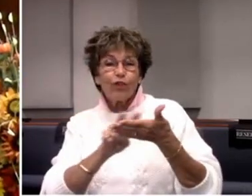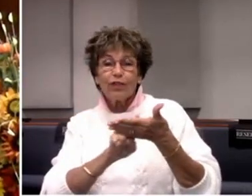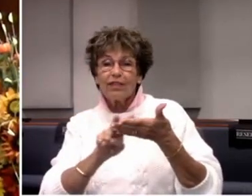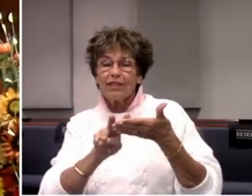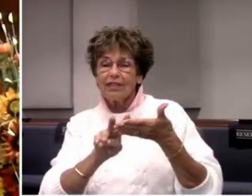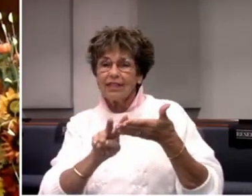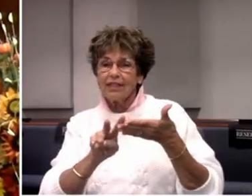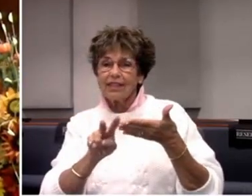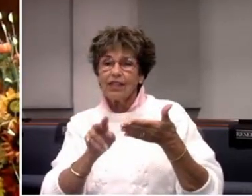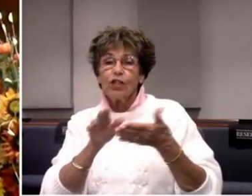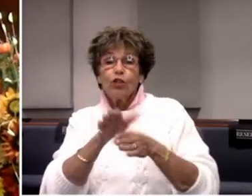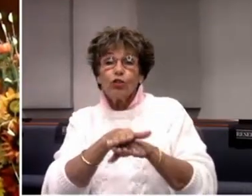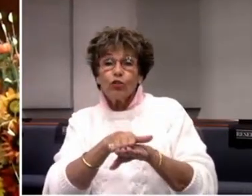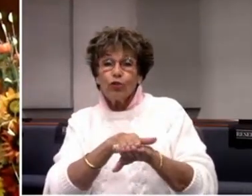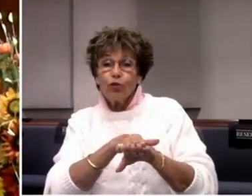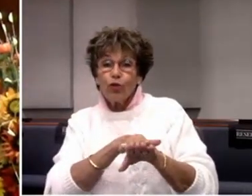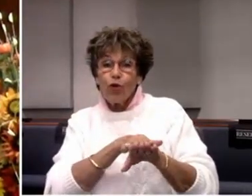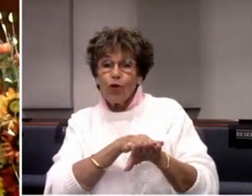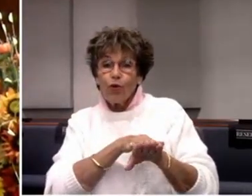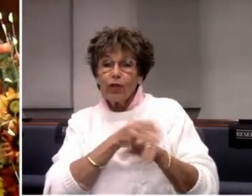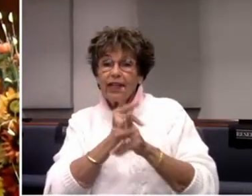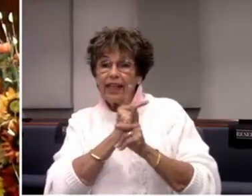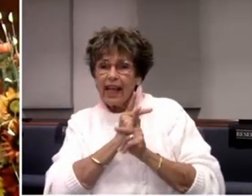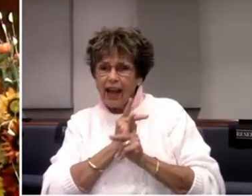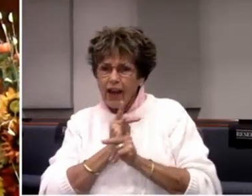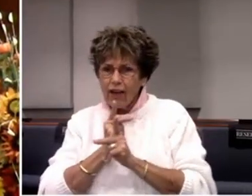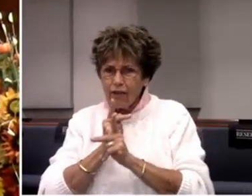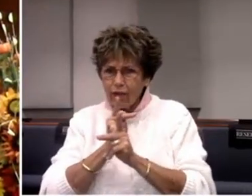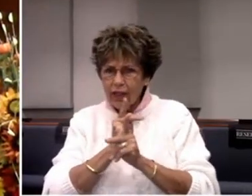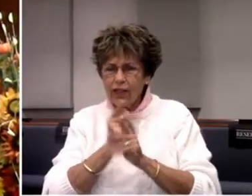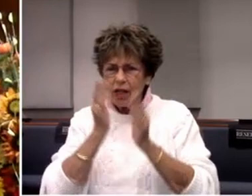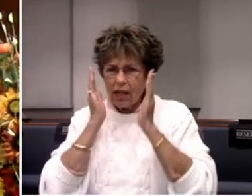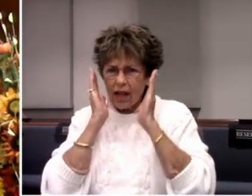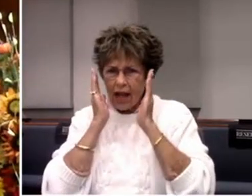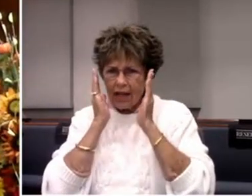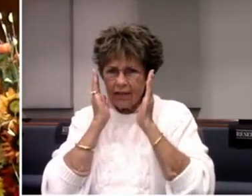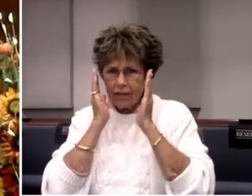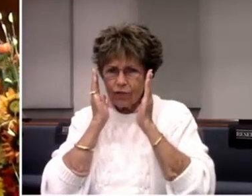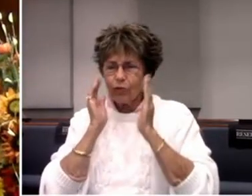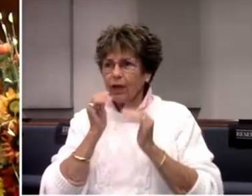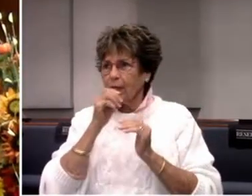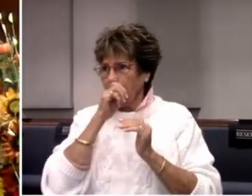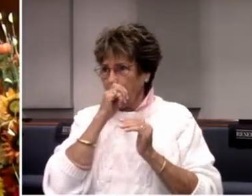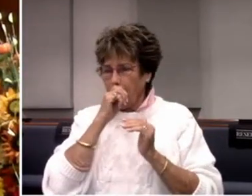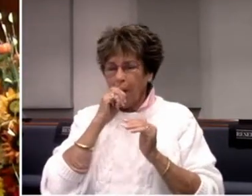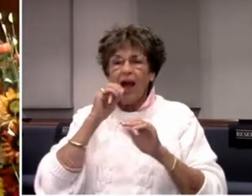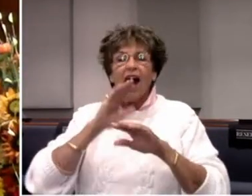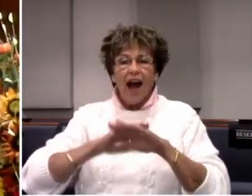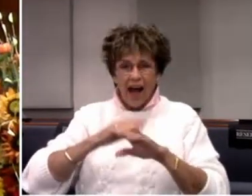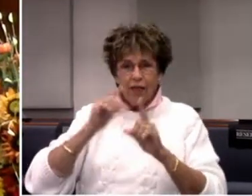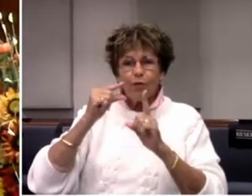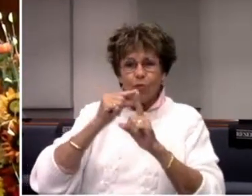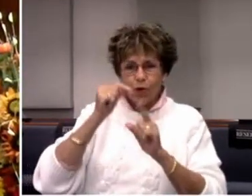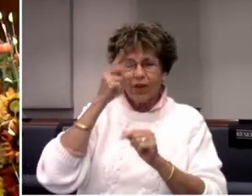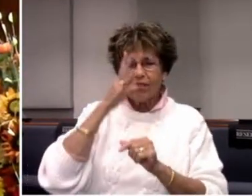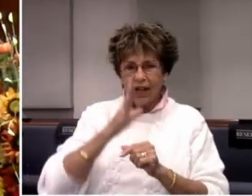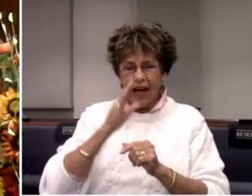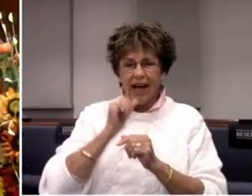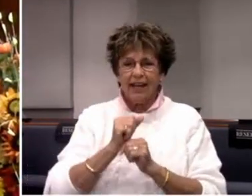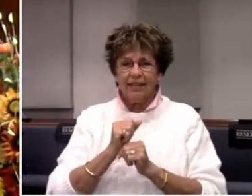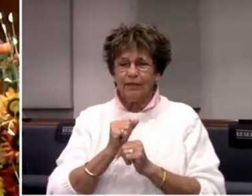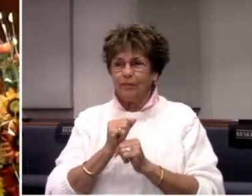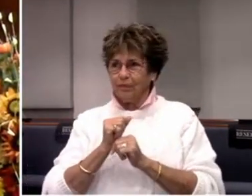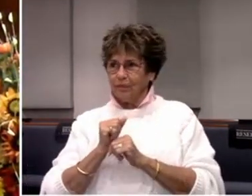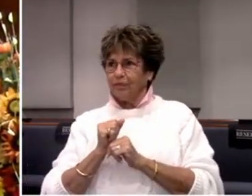carefully, slowly, and to concentrate on what the Word of God is teaching us in a